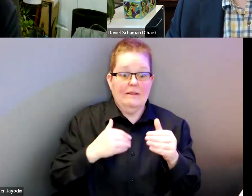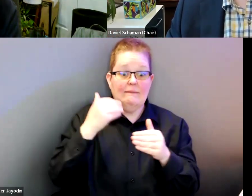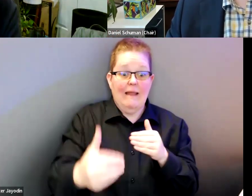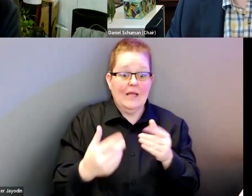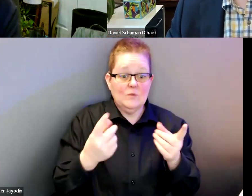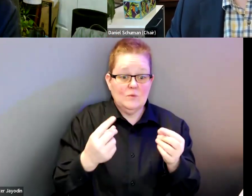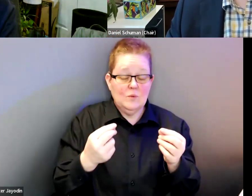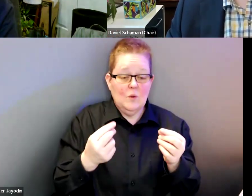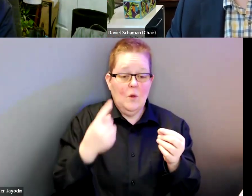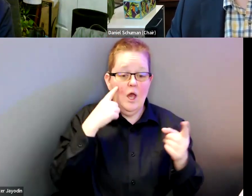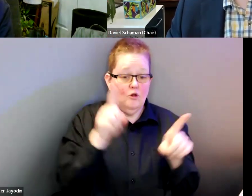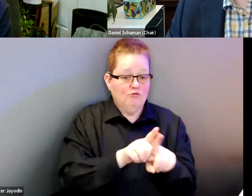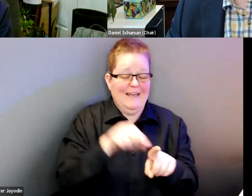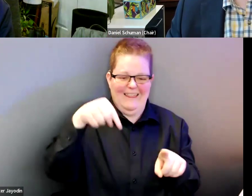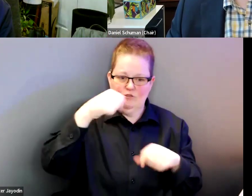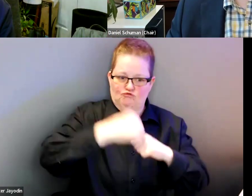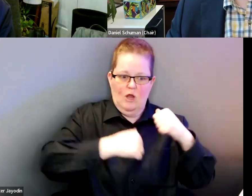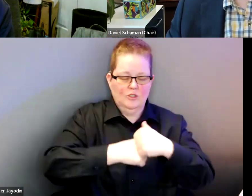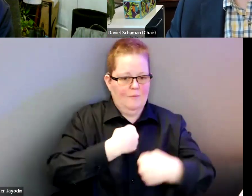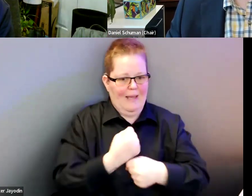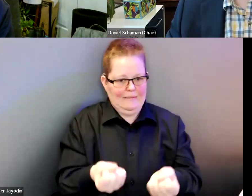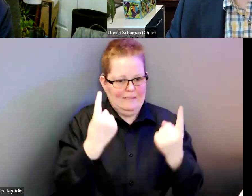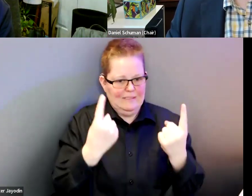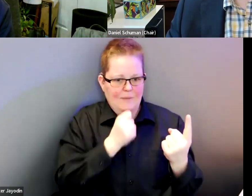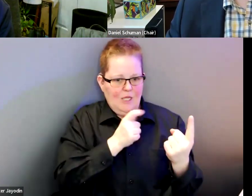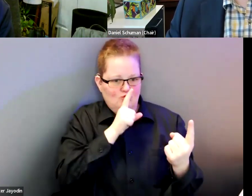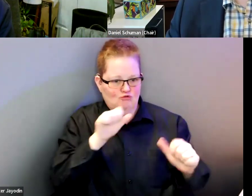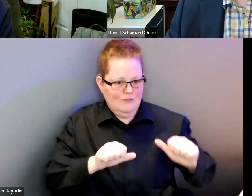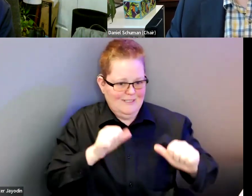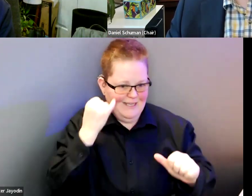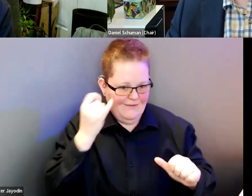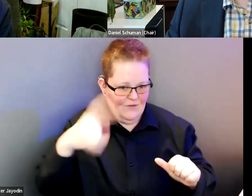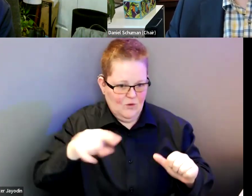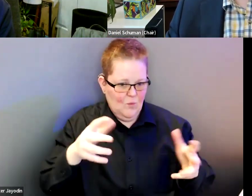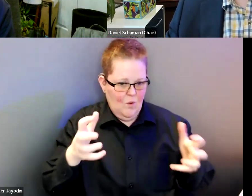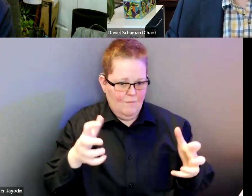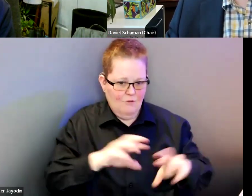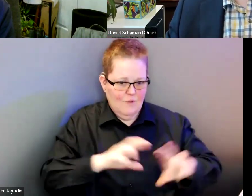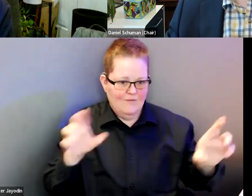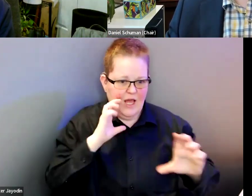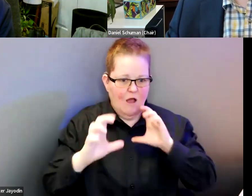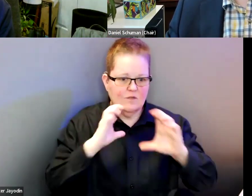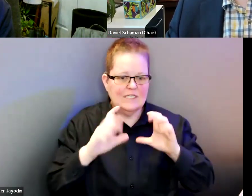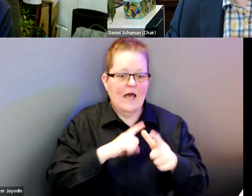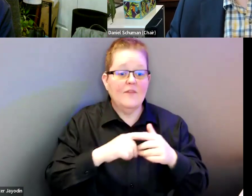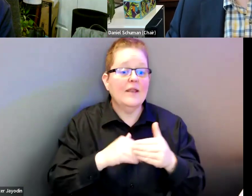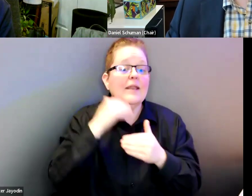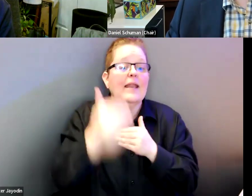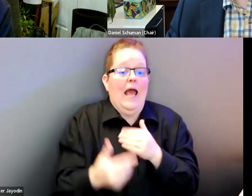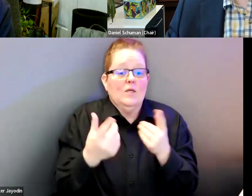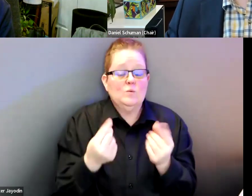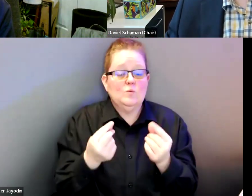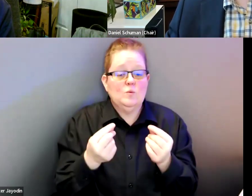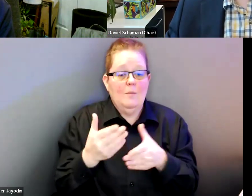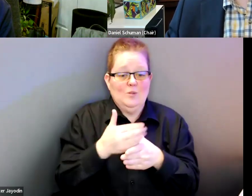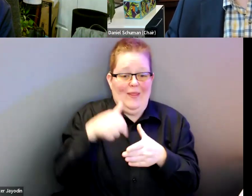that this structure makes sense, which I'm not sure that folks will, I want to make sure there's an opportunity for that conversation. The next step then would be between this meeting